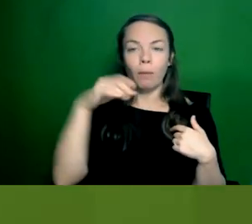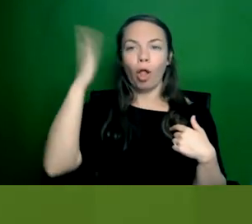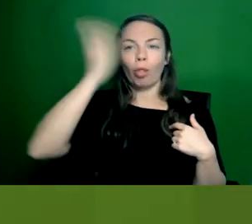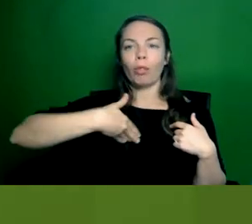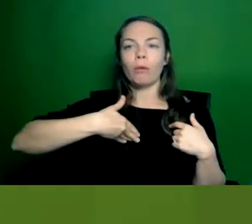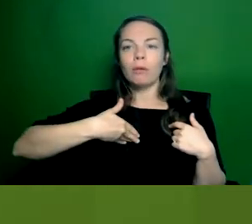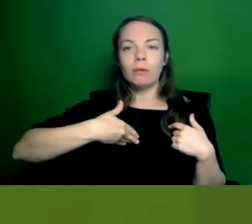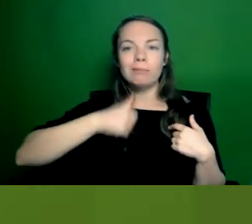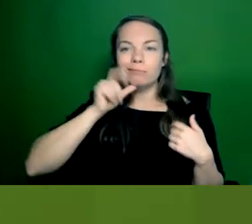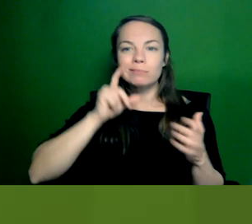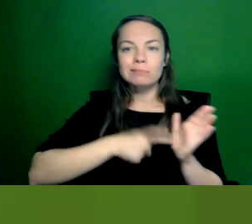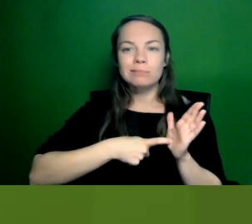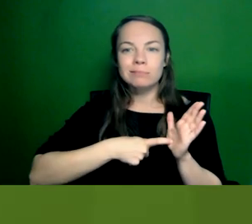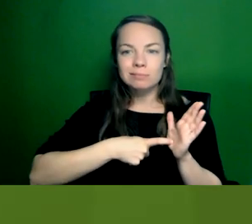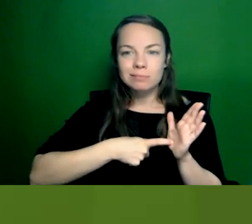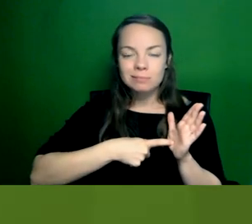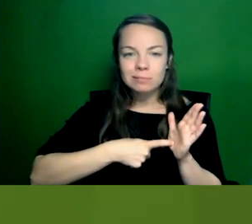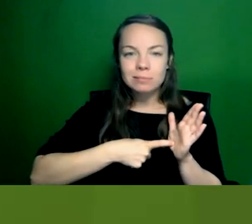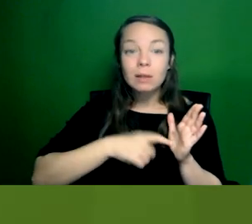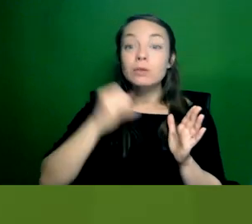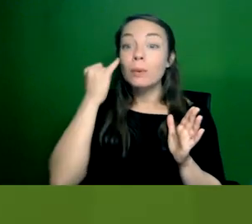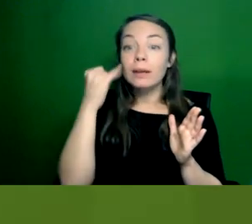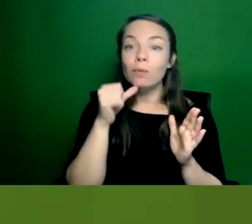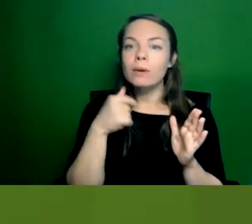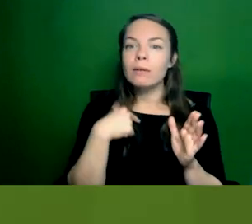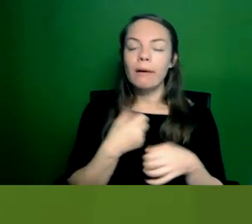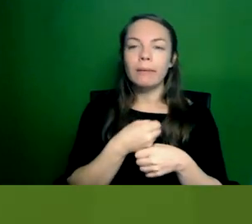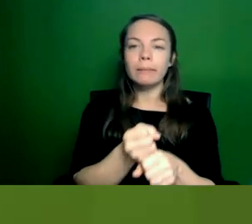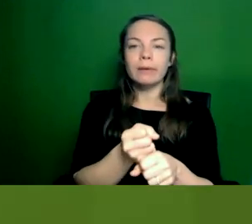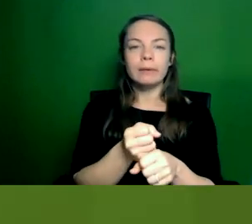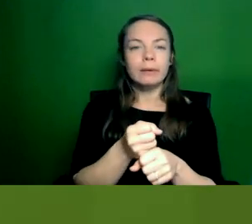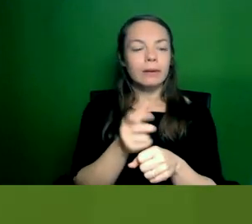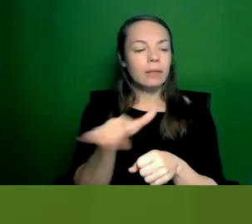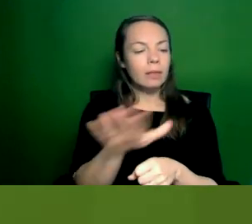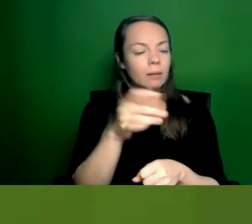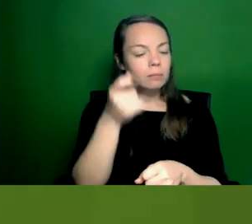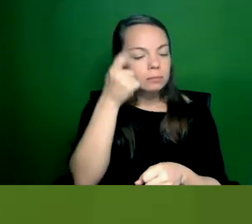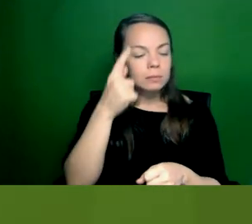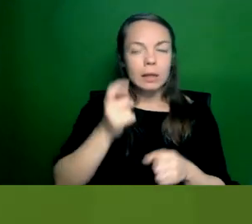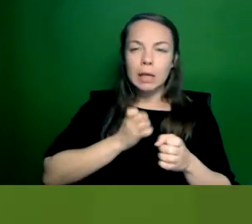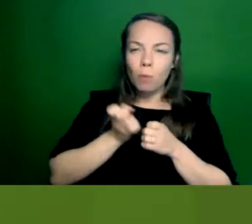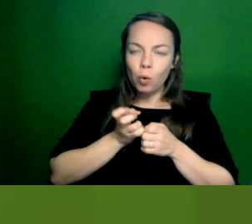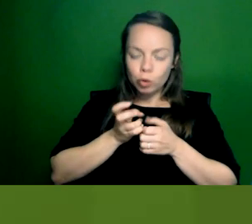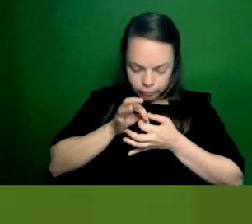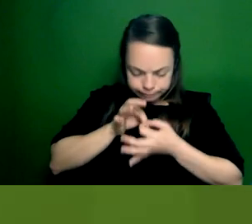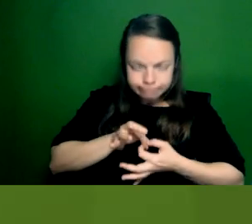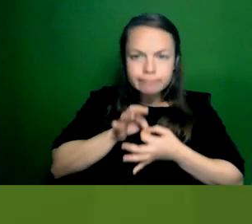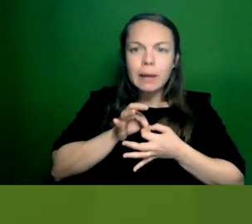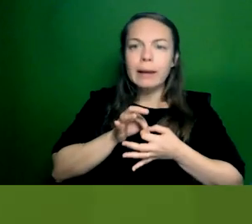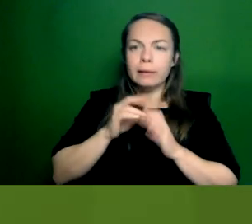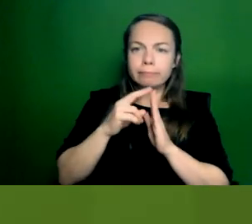It's the same kind of thing. Is if we're not creating a sense of emotional attunement and literacy